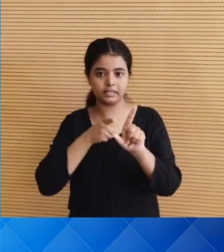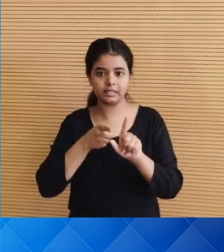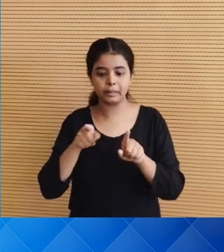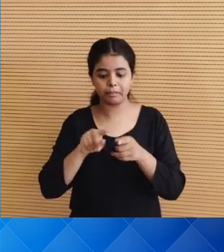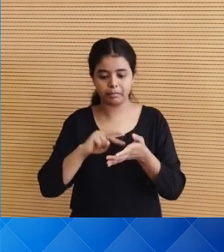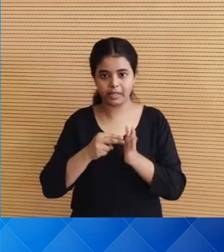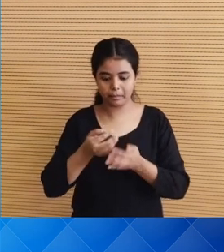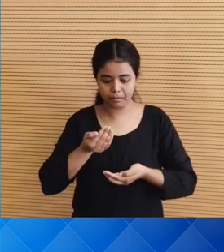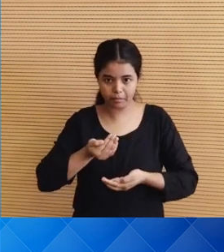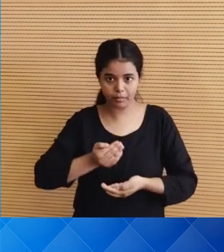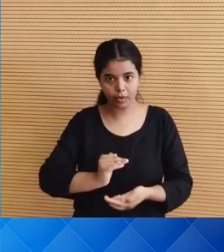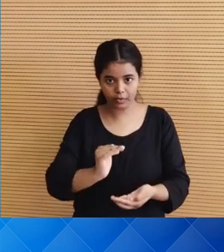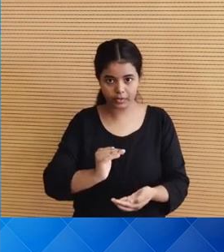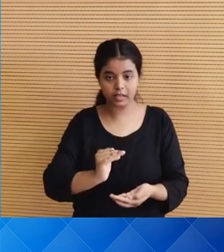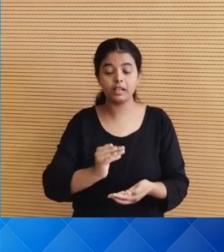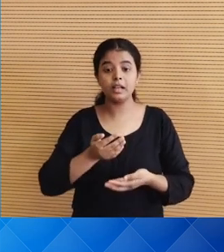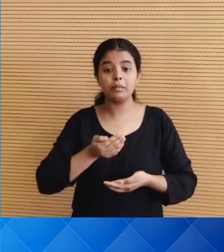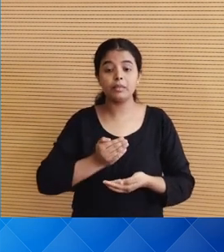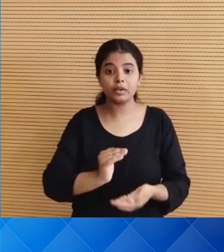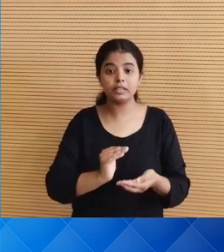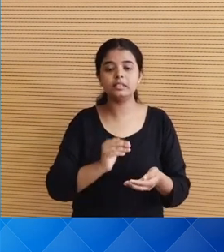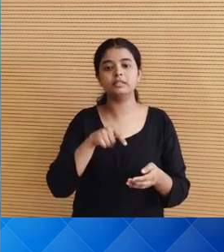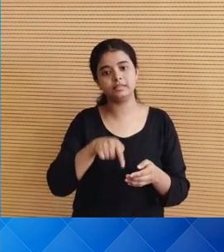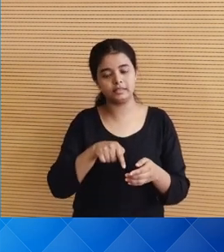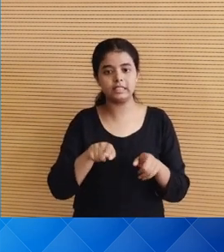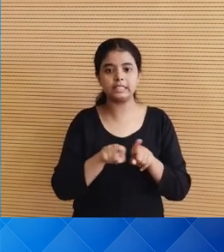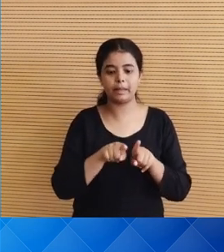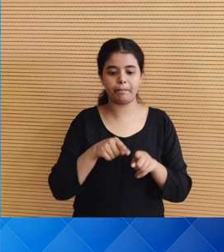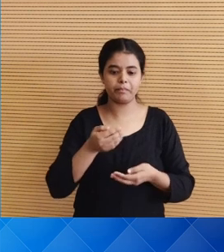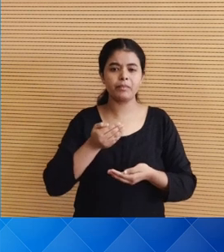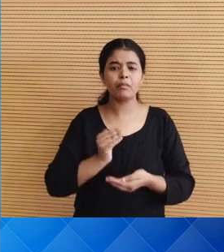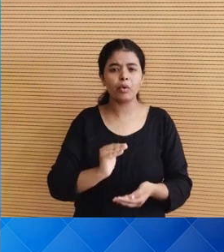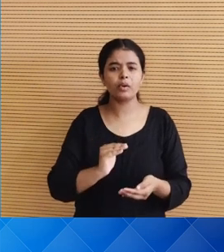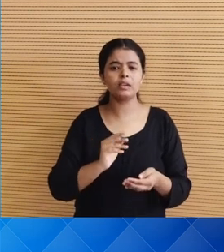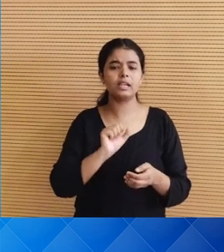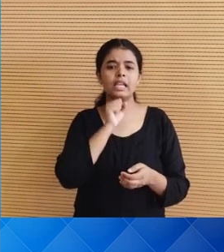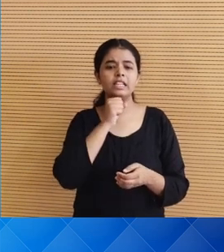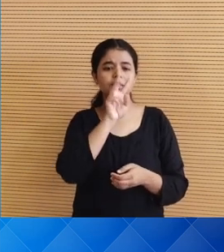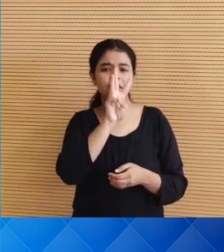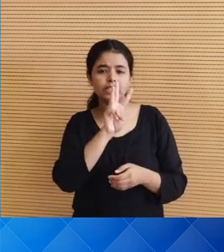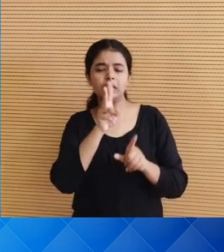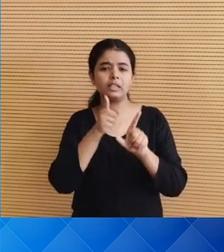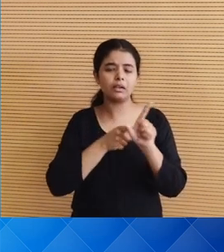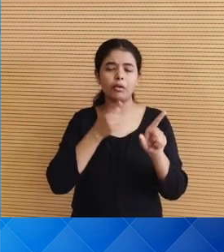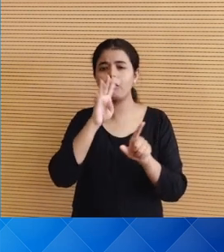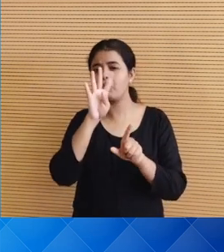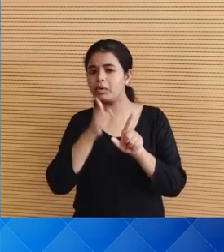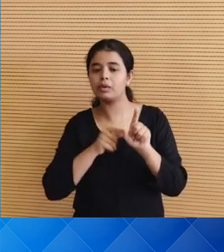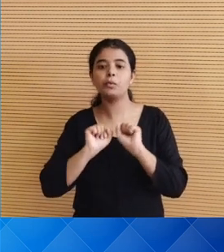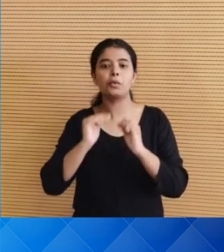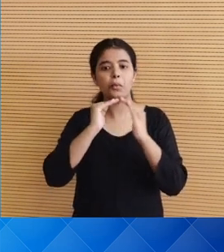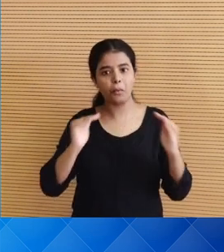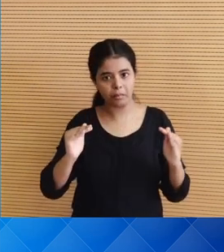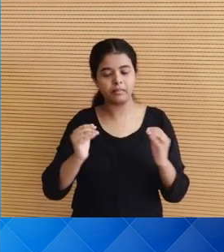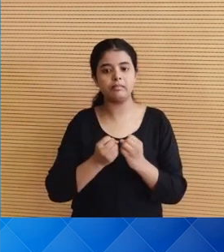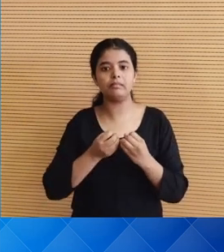when the child is between birth to 3 years, child is at home. The major focus at this stage is on care and learning, of care